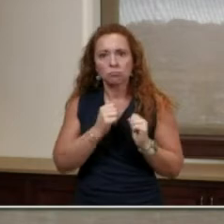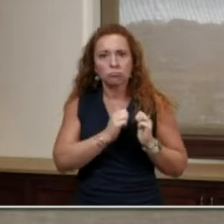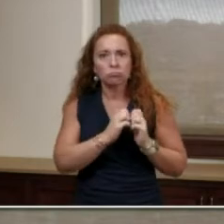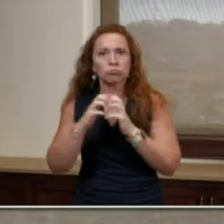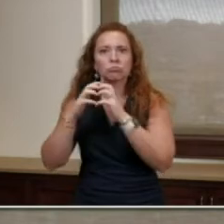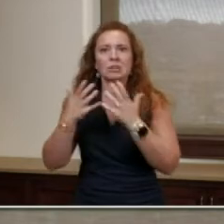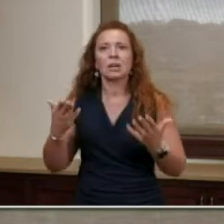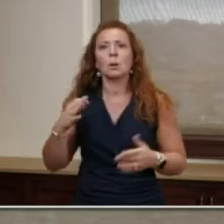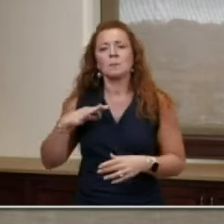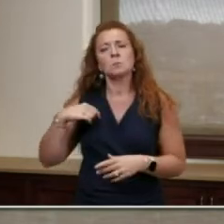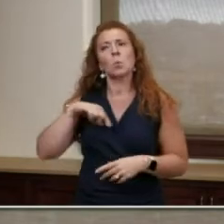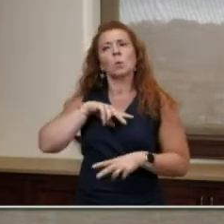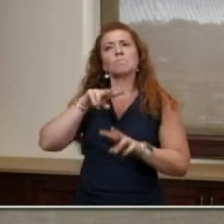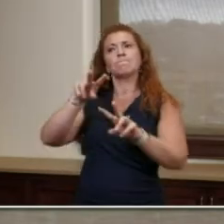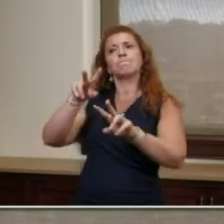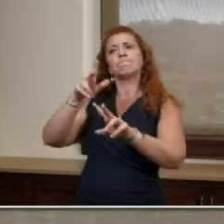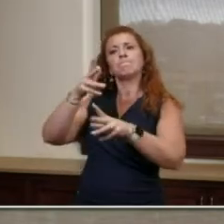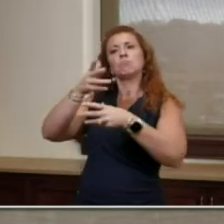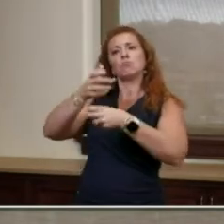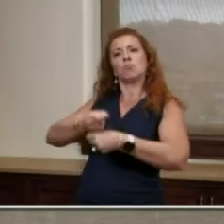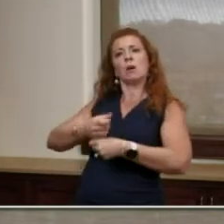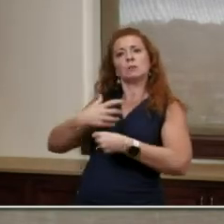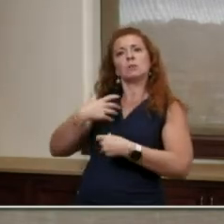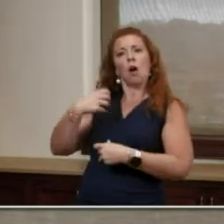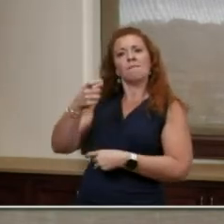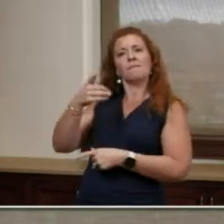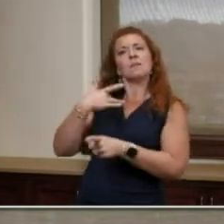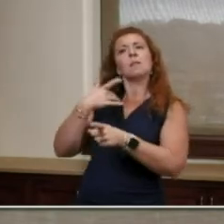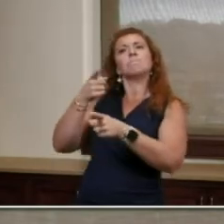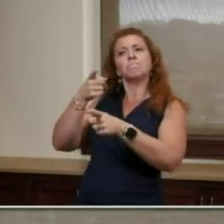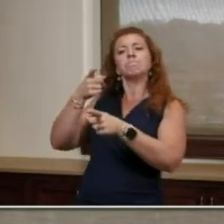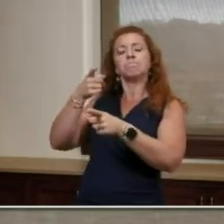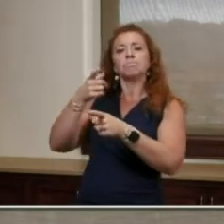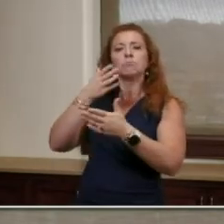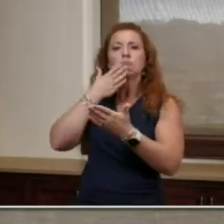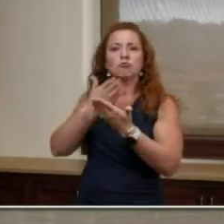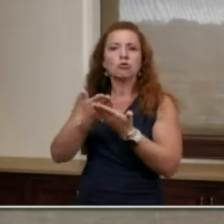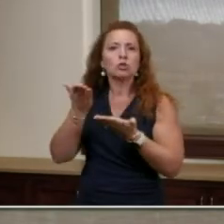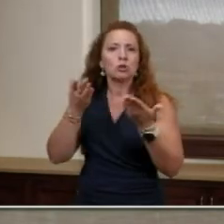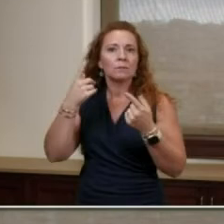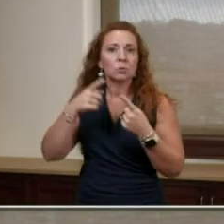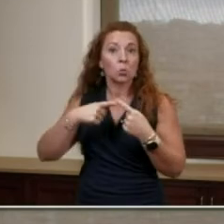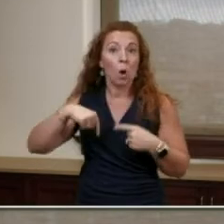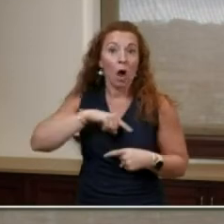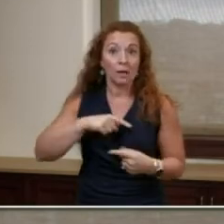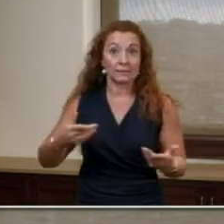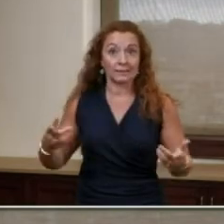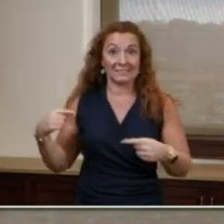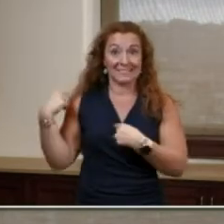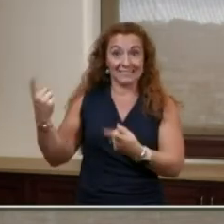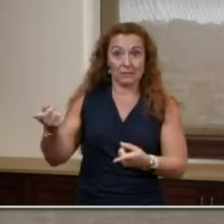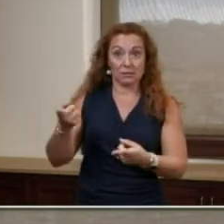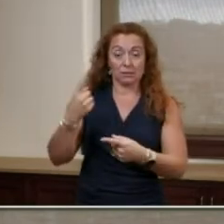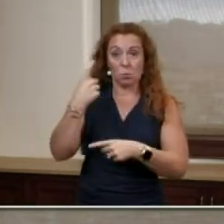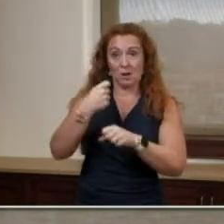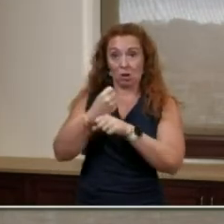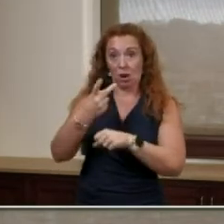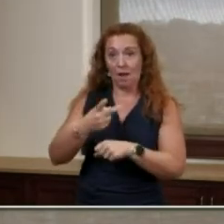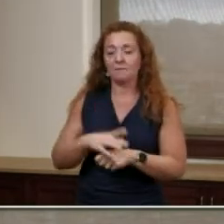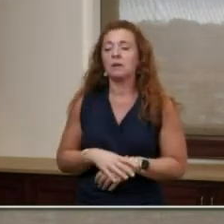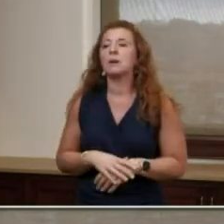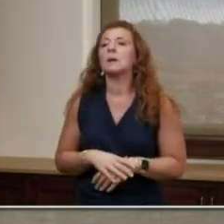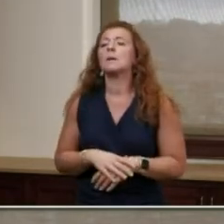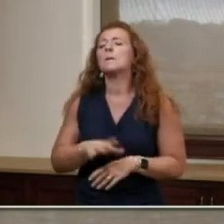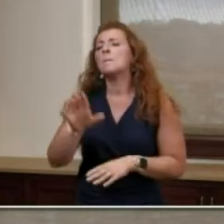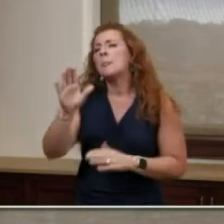we've had a lot of confidence in, and it's really served us well over this last year and a half. Compare that to the pandemic